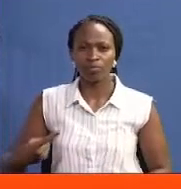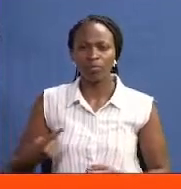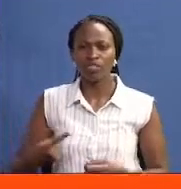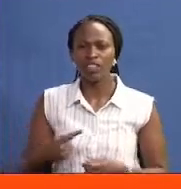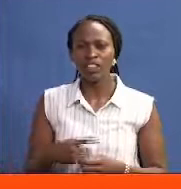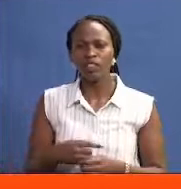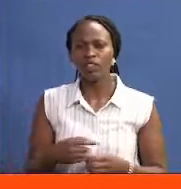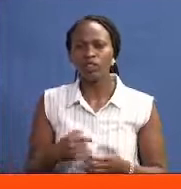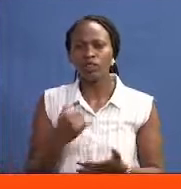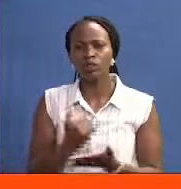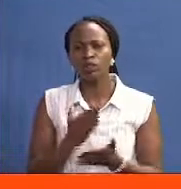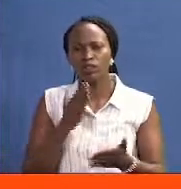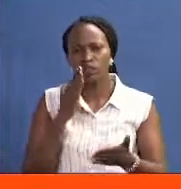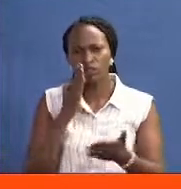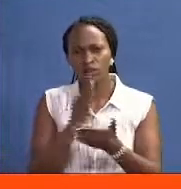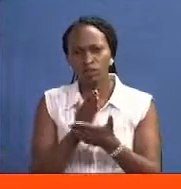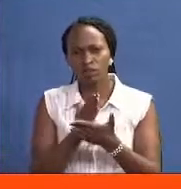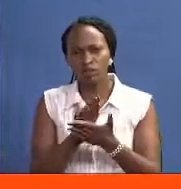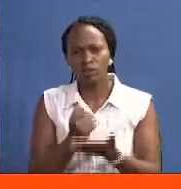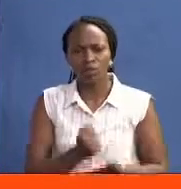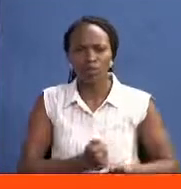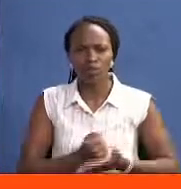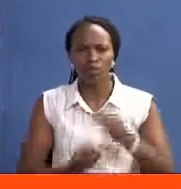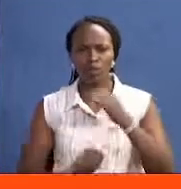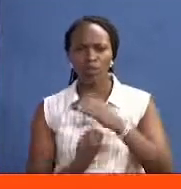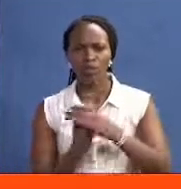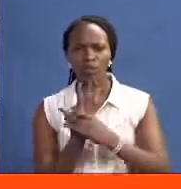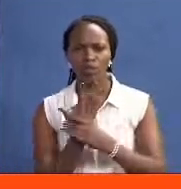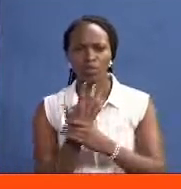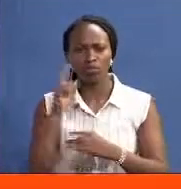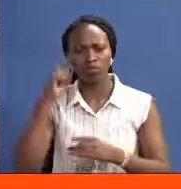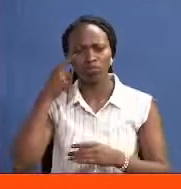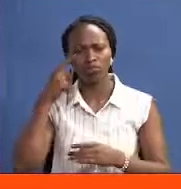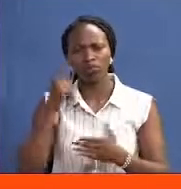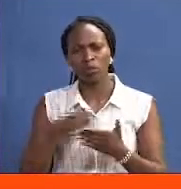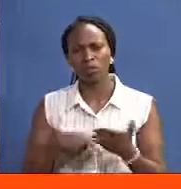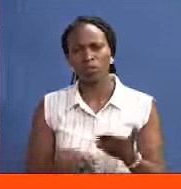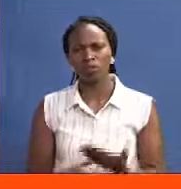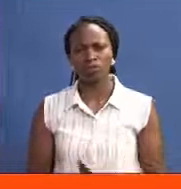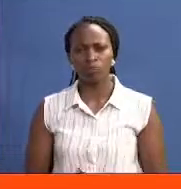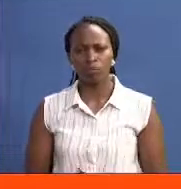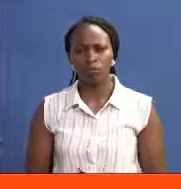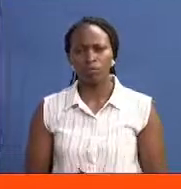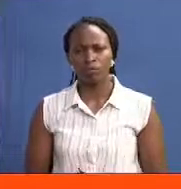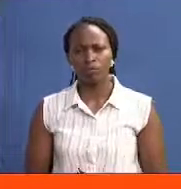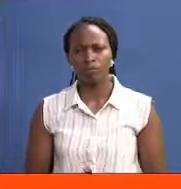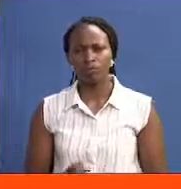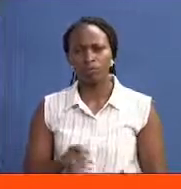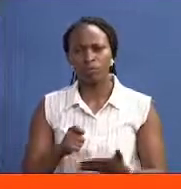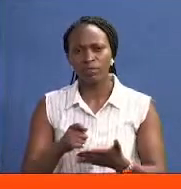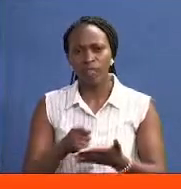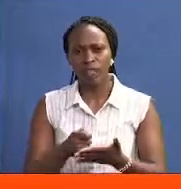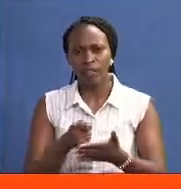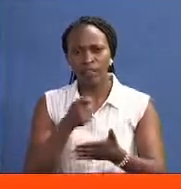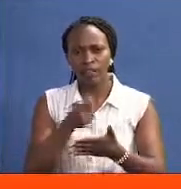retrogressive, or will it halt the growth, or what do you think will be its effect, in your opinion? Taxation is never a